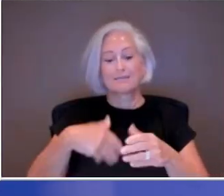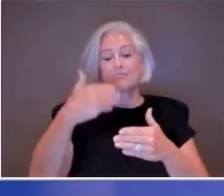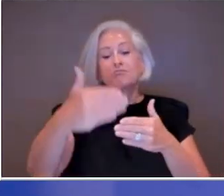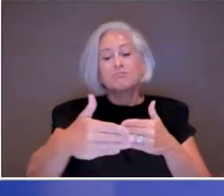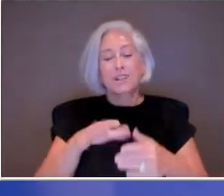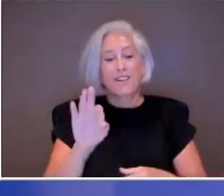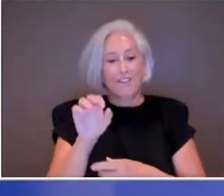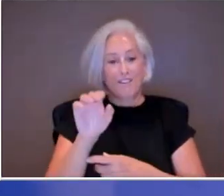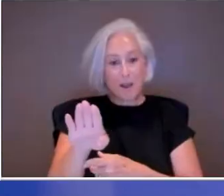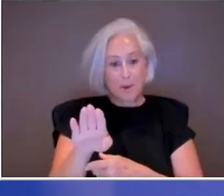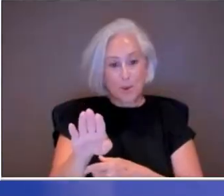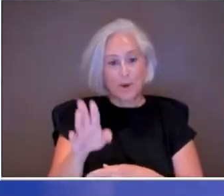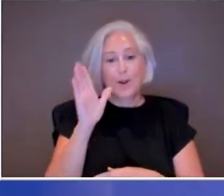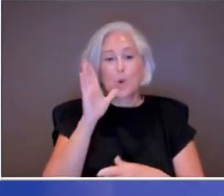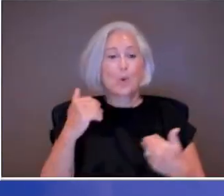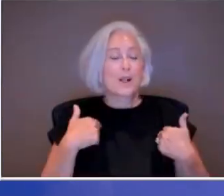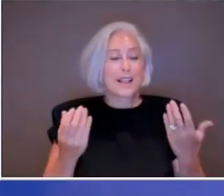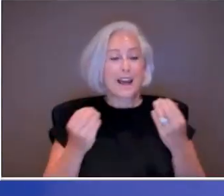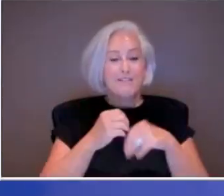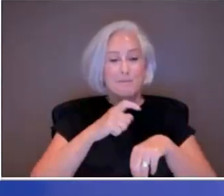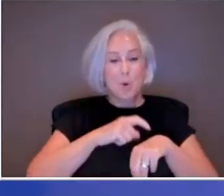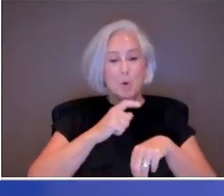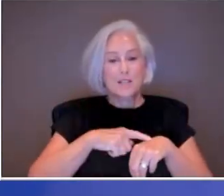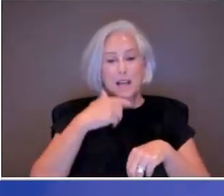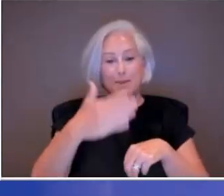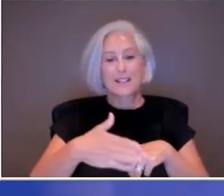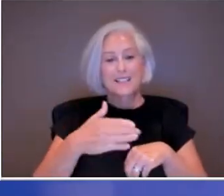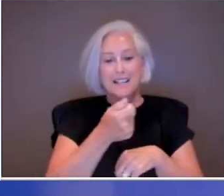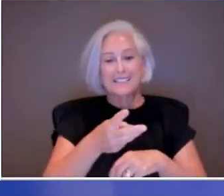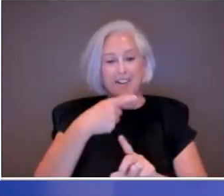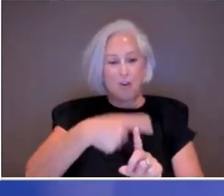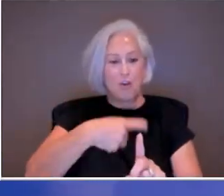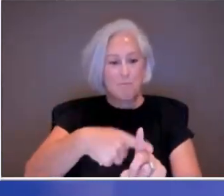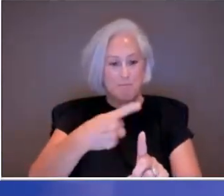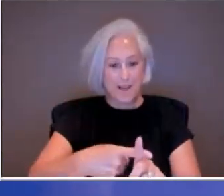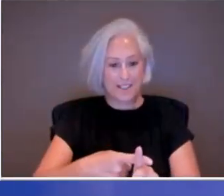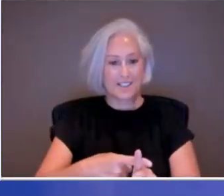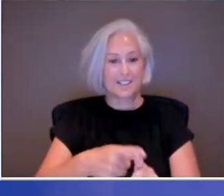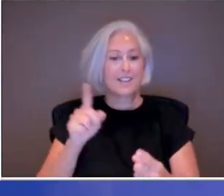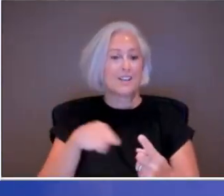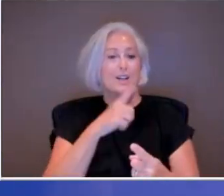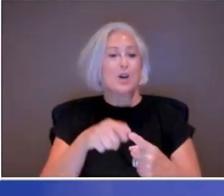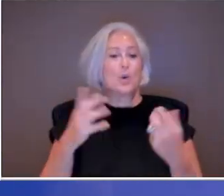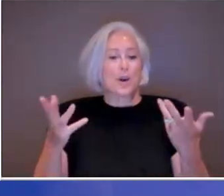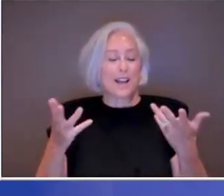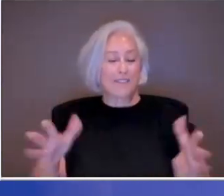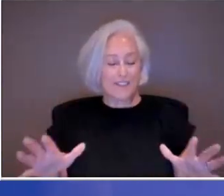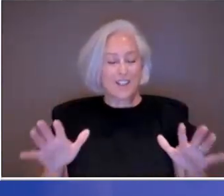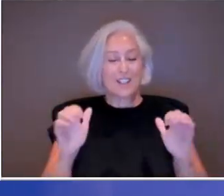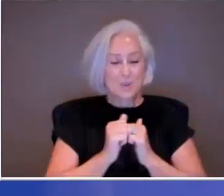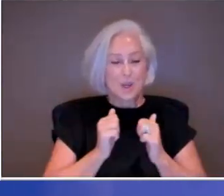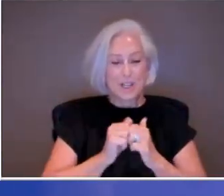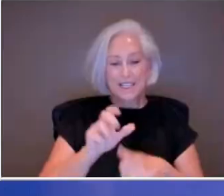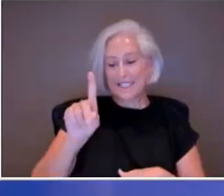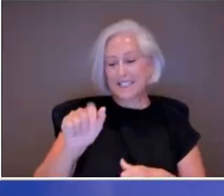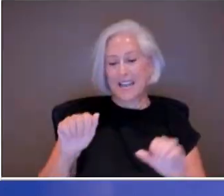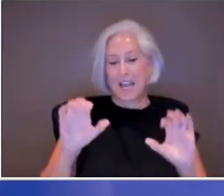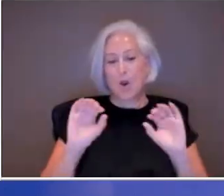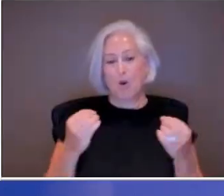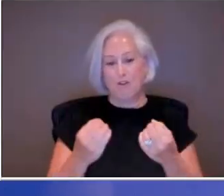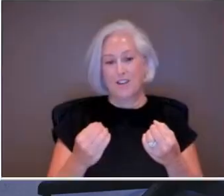more time in the next couple months when I'm finished with my experience at the district attorney's office to do that full